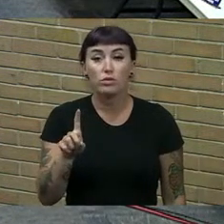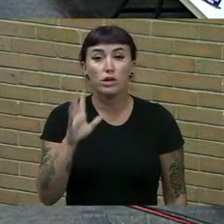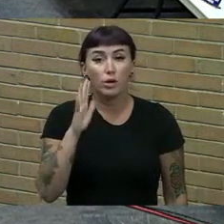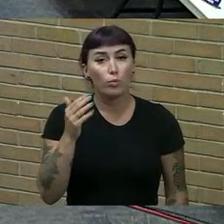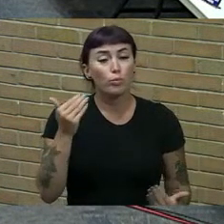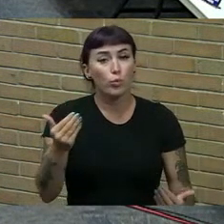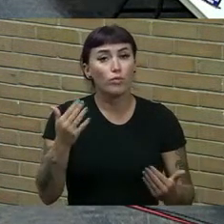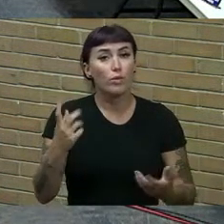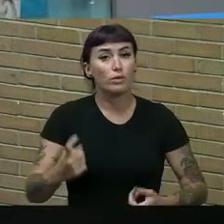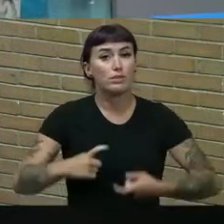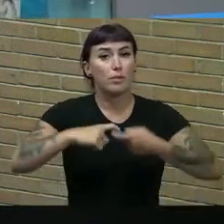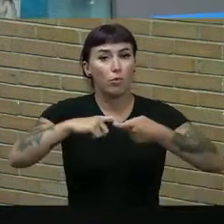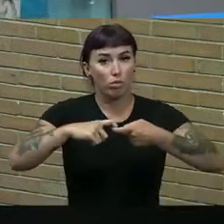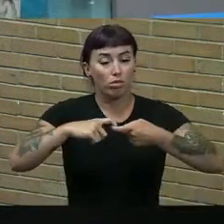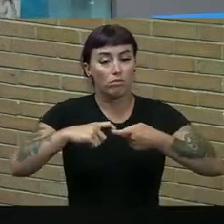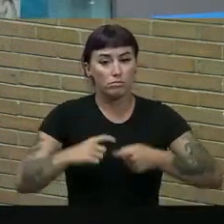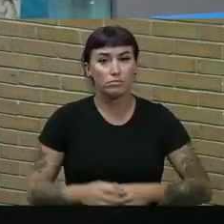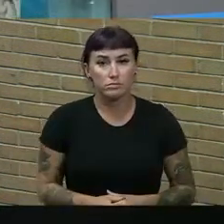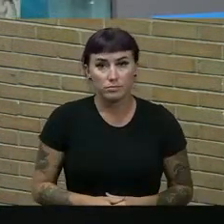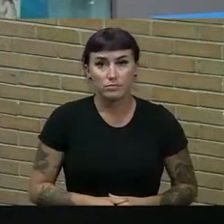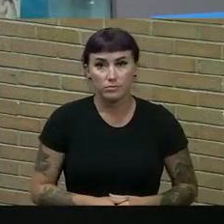that we table that